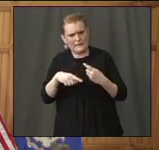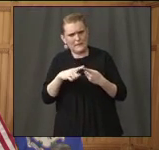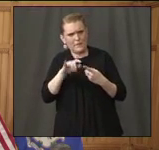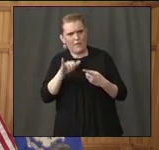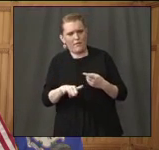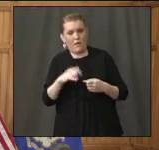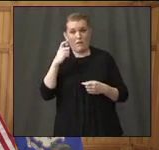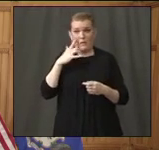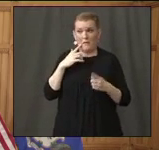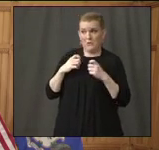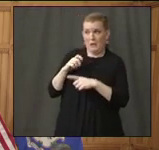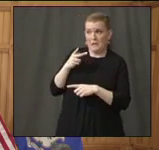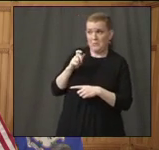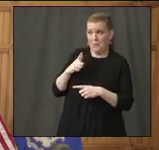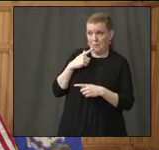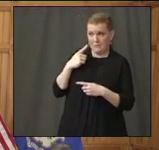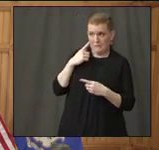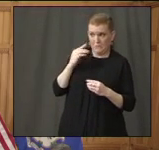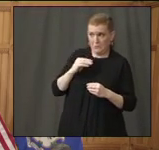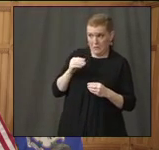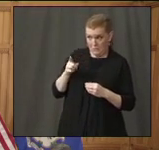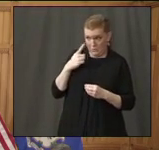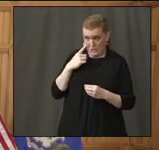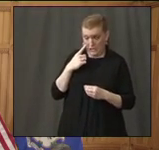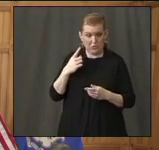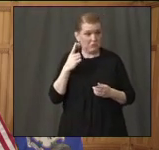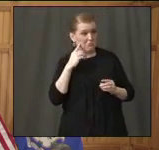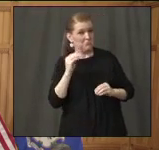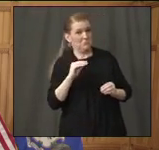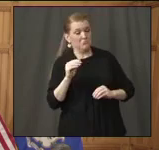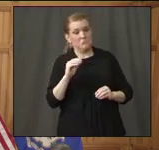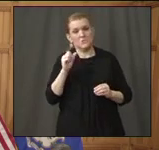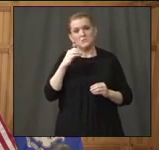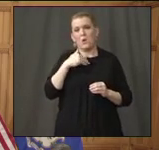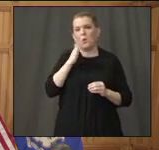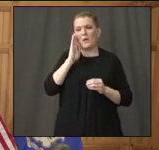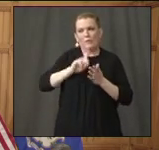that. Let me get back to you on that. We'll get back to you on that one.